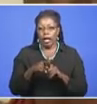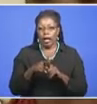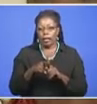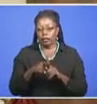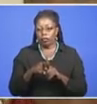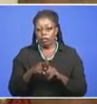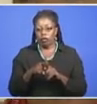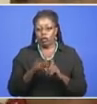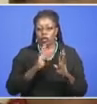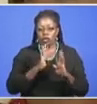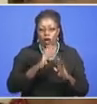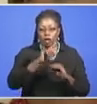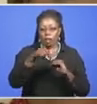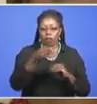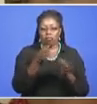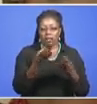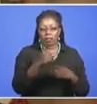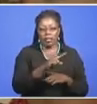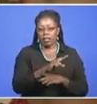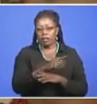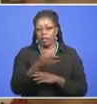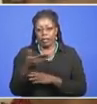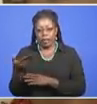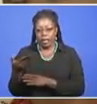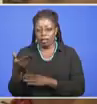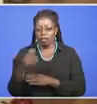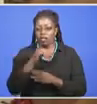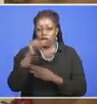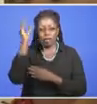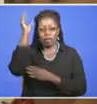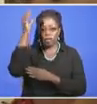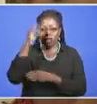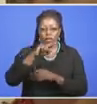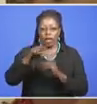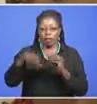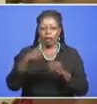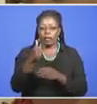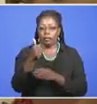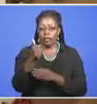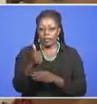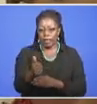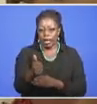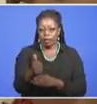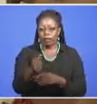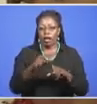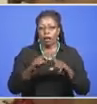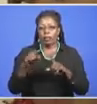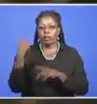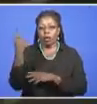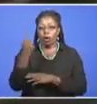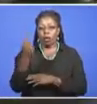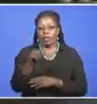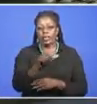about all sorts of things, never concerned about himself but always